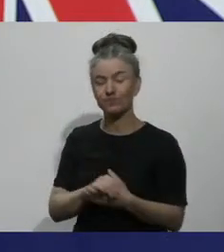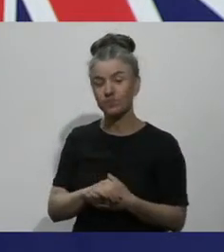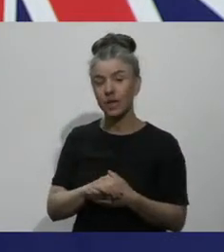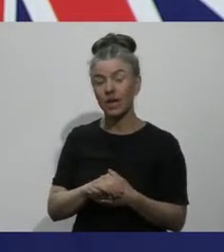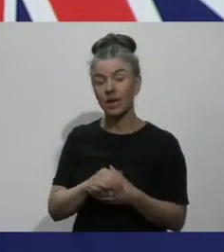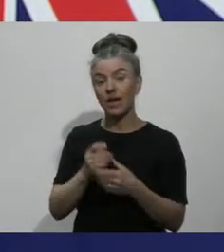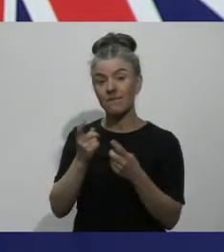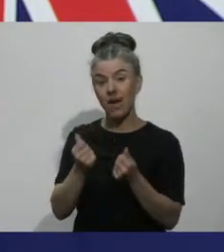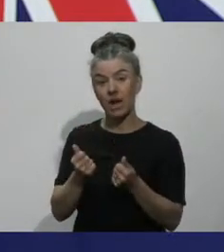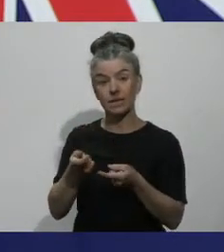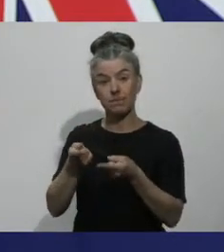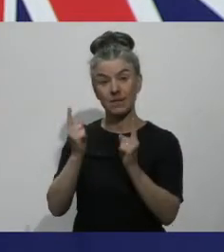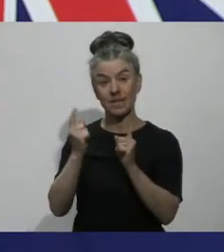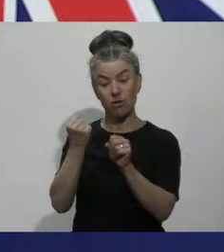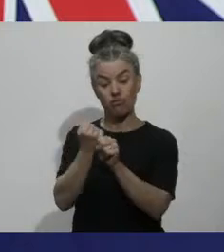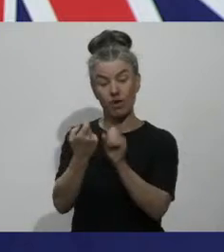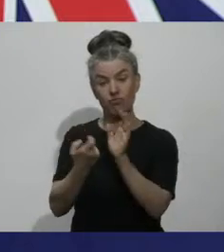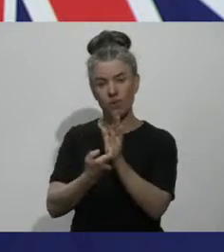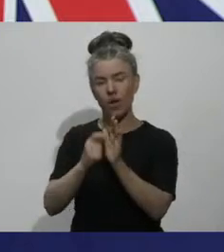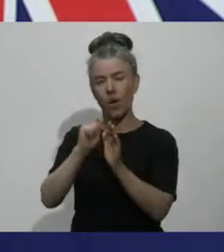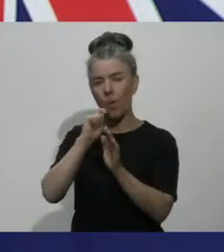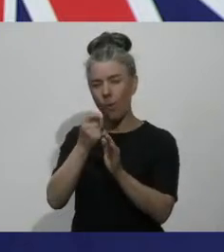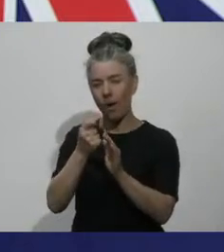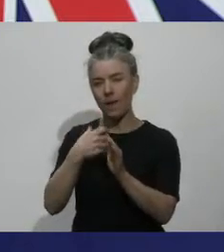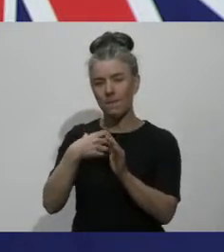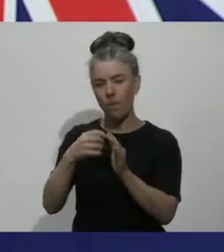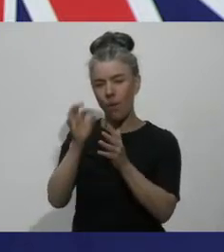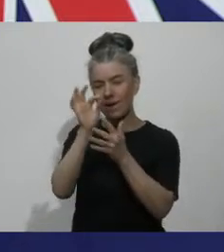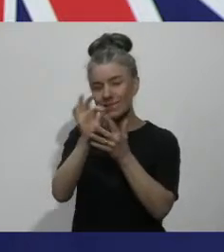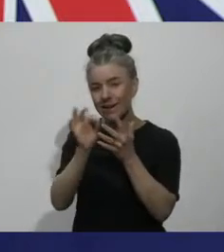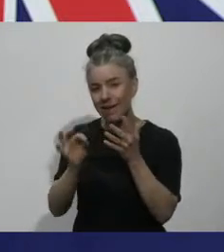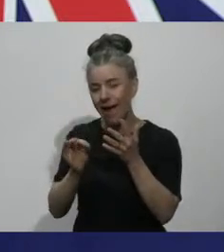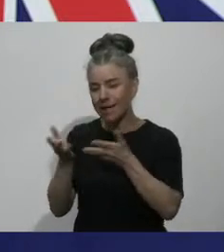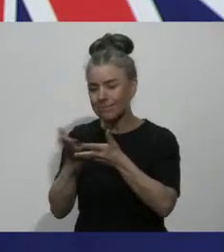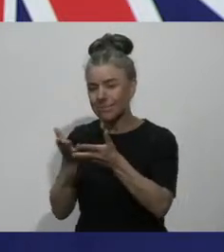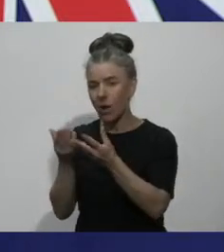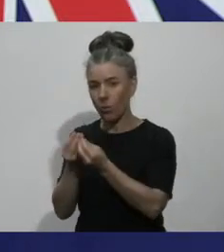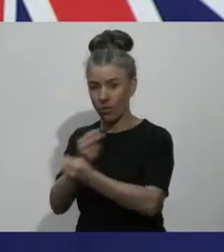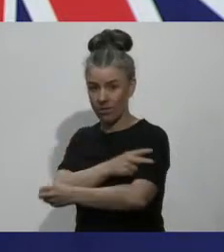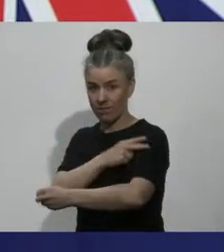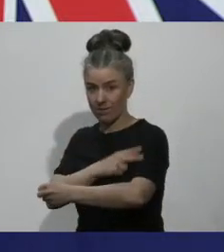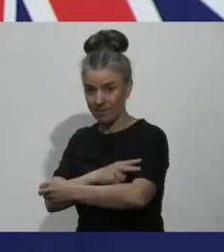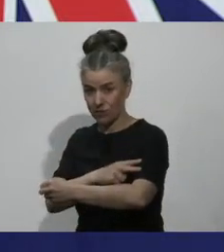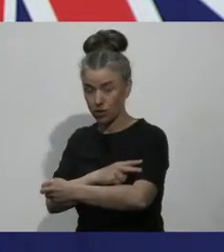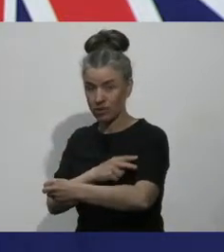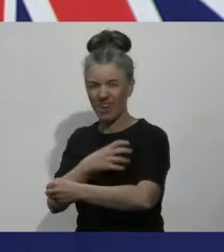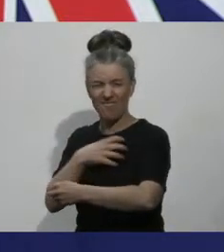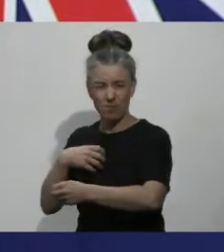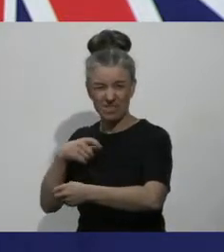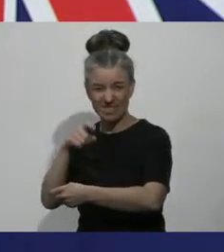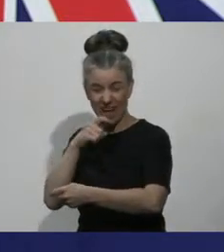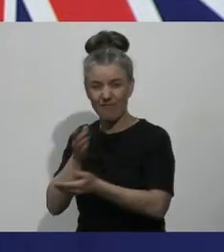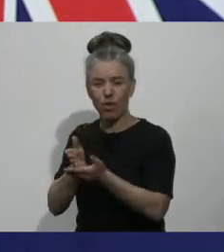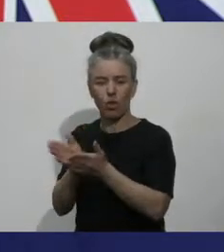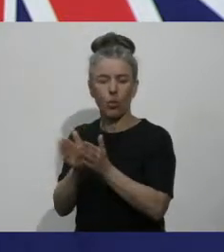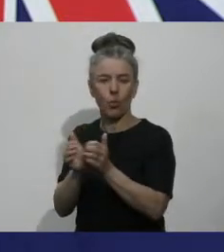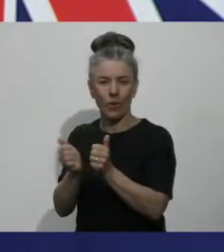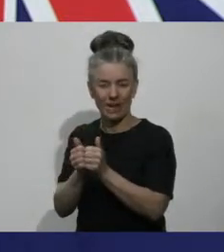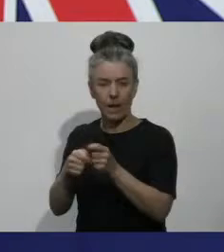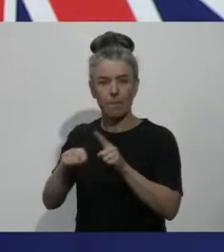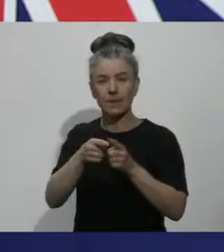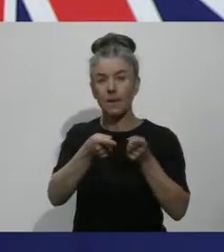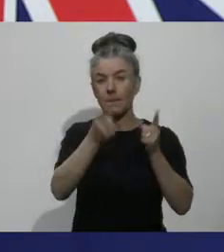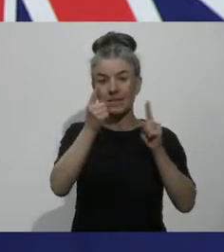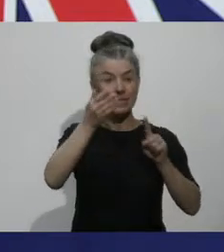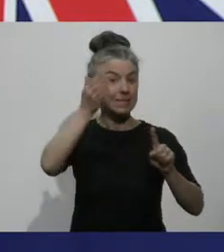will be working through the final details with officials and Minister Sepuloni over the weekend. But I can say that the extension